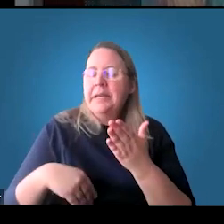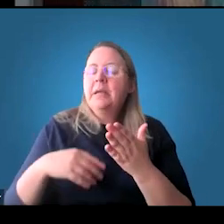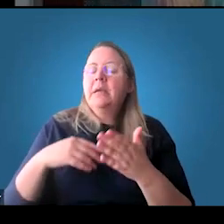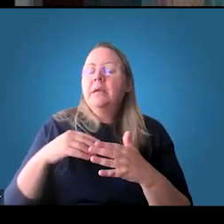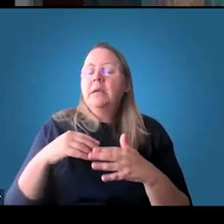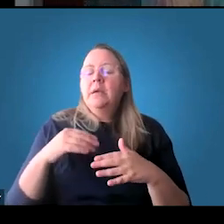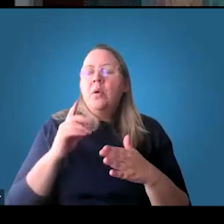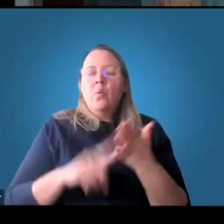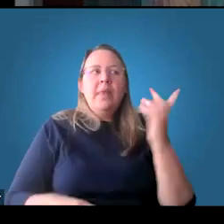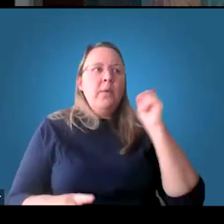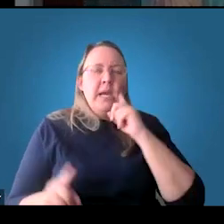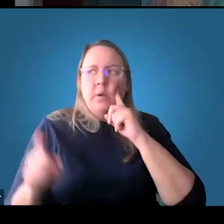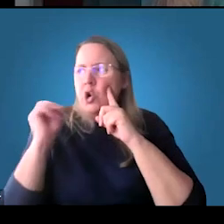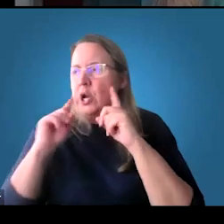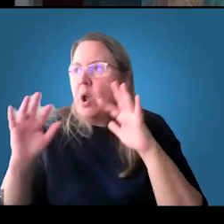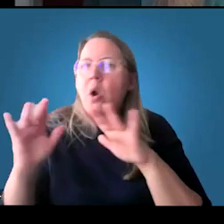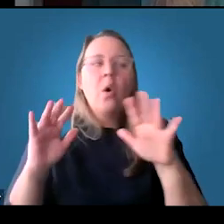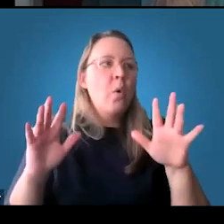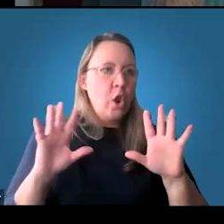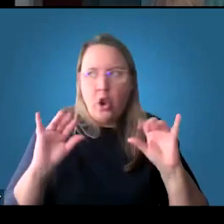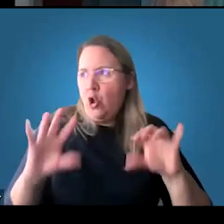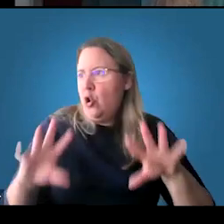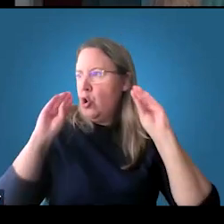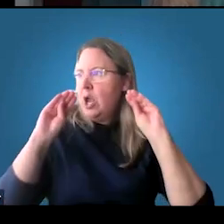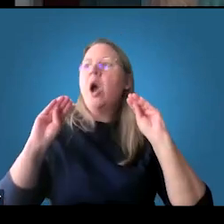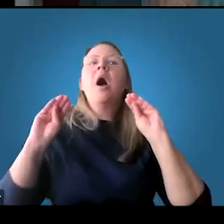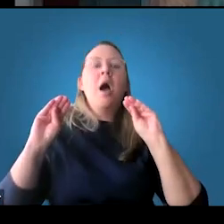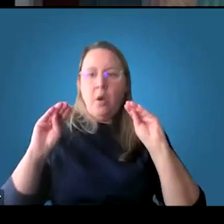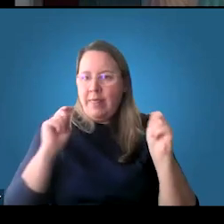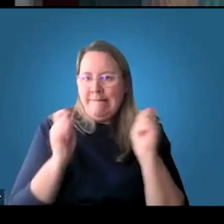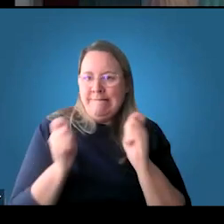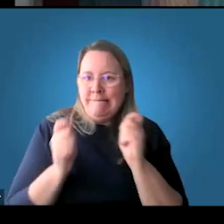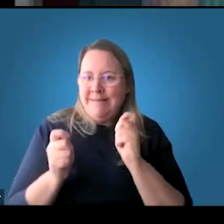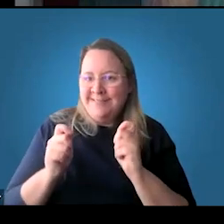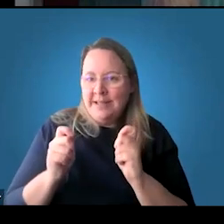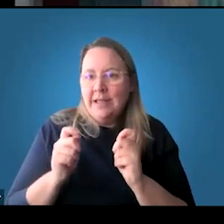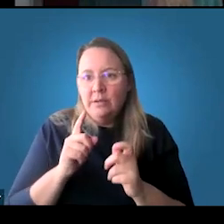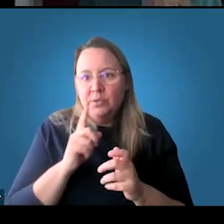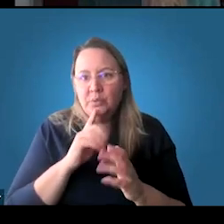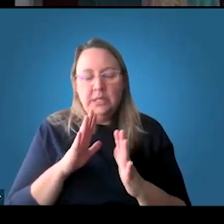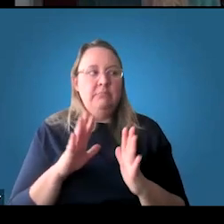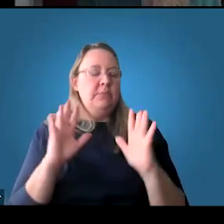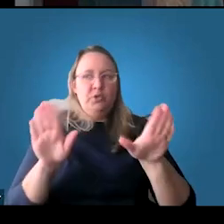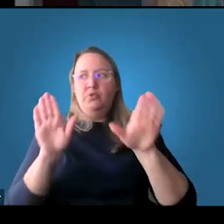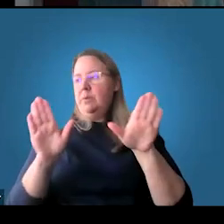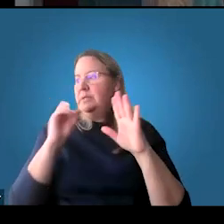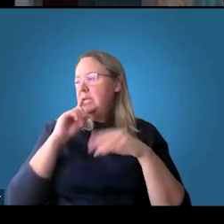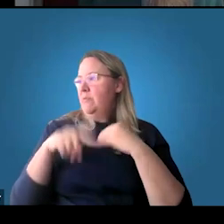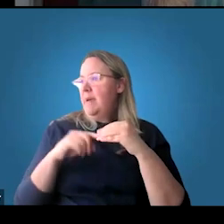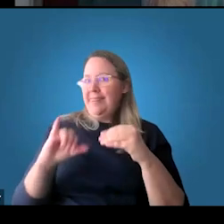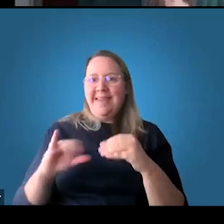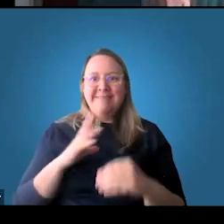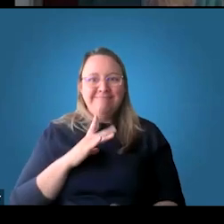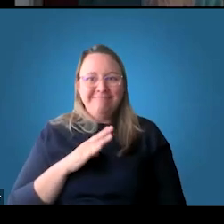they were hearing and learning from those partners. It was pretty incredible, and it was super inspiring to hear about